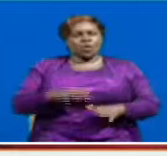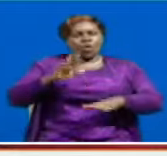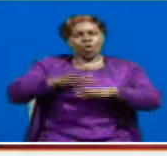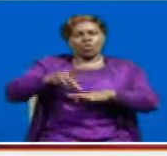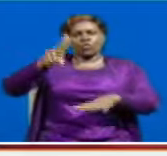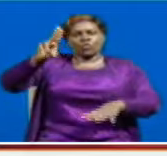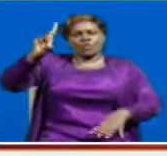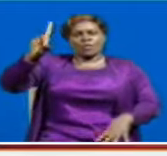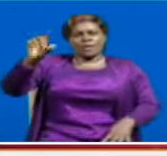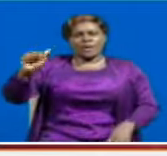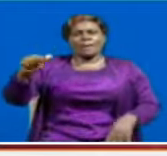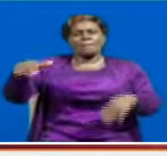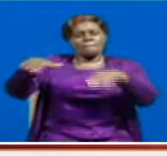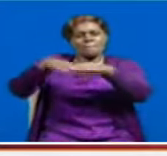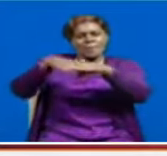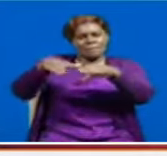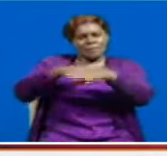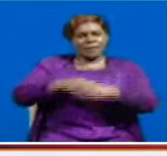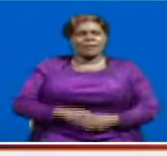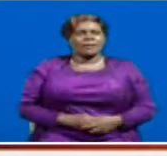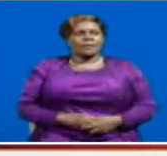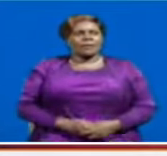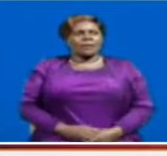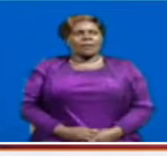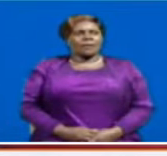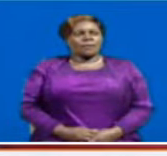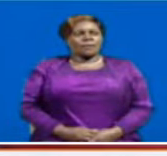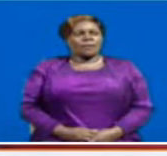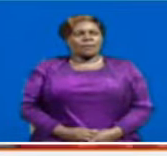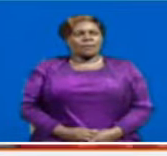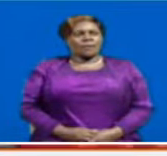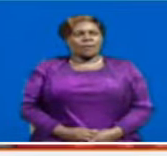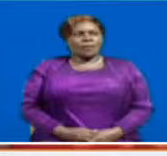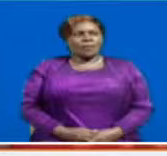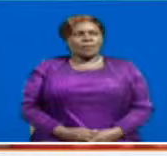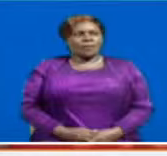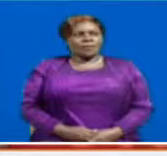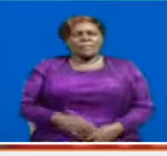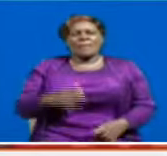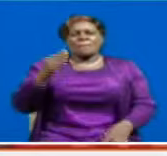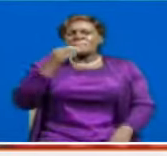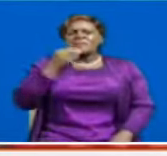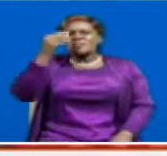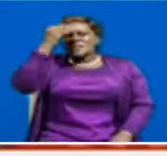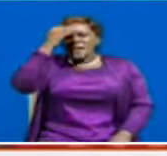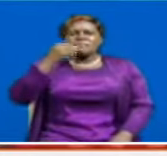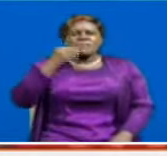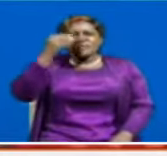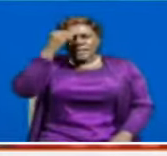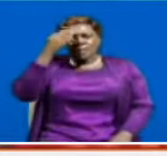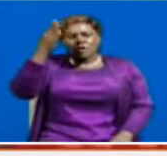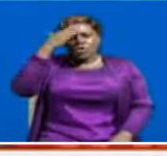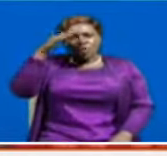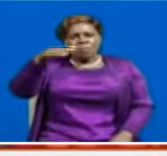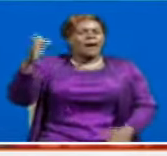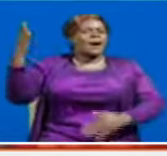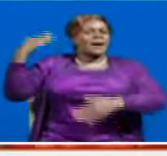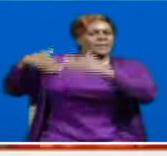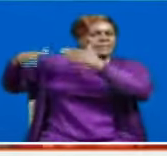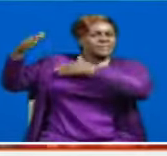on a UDA party ticket. Waangalie sana watu wanaojipendekeza kwako na waangalie historia